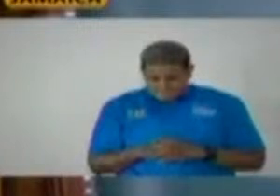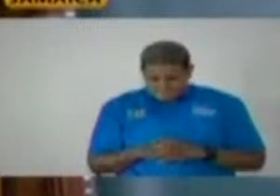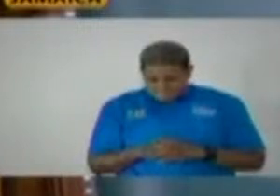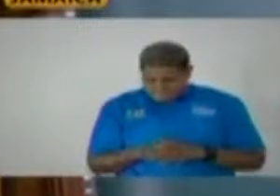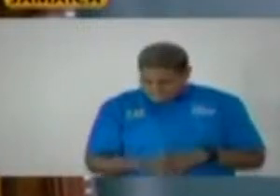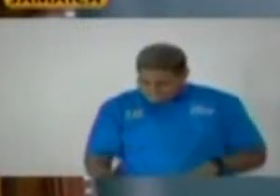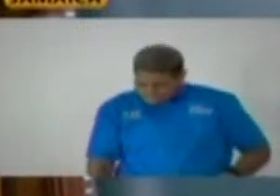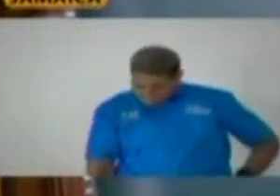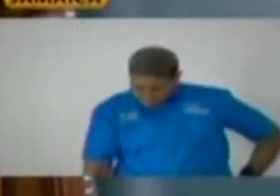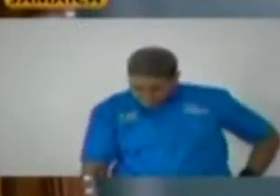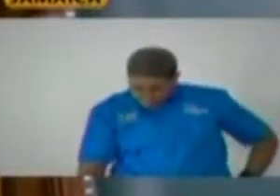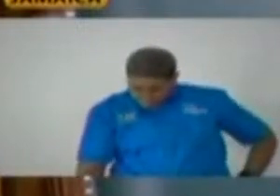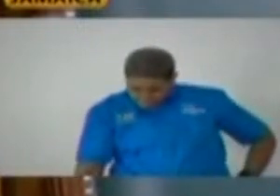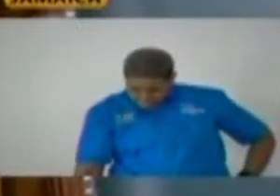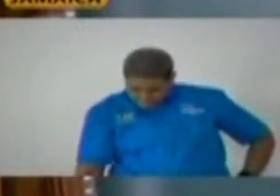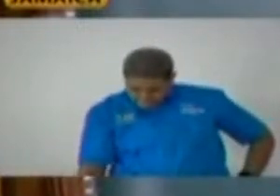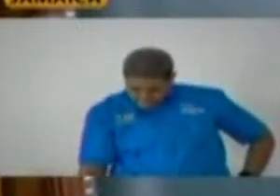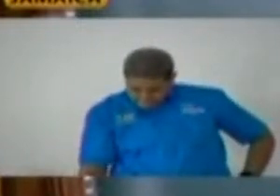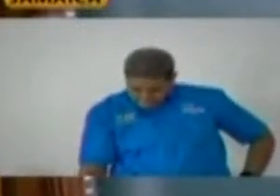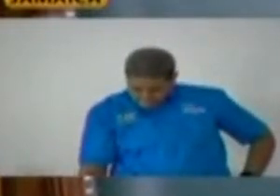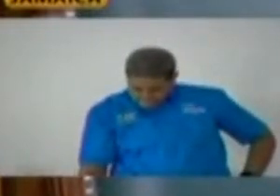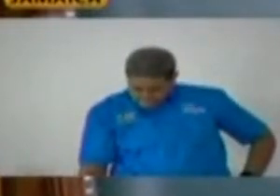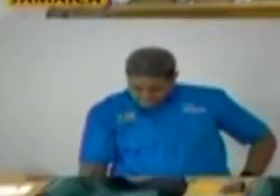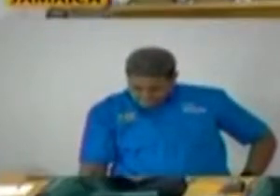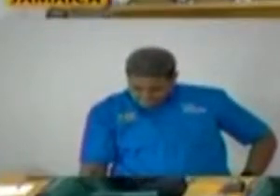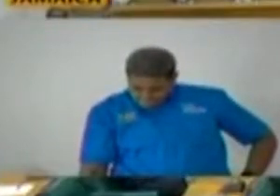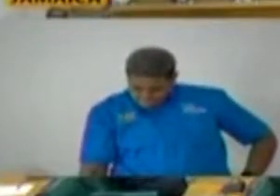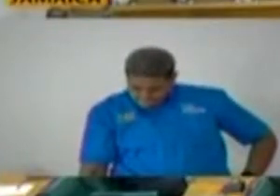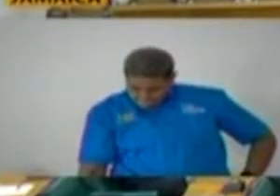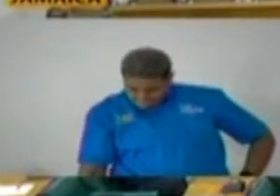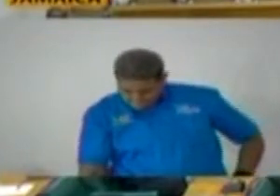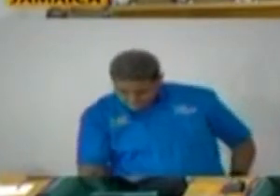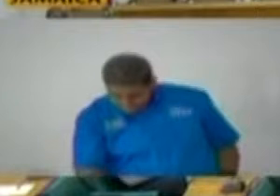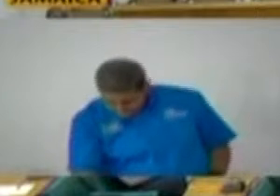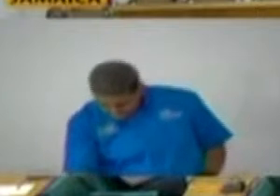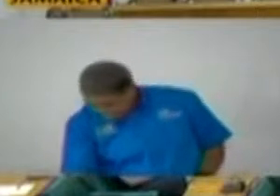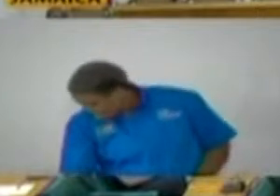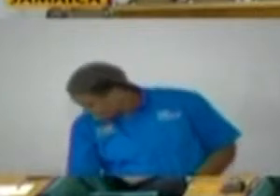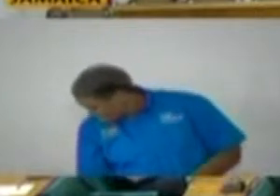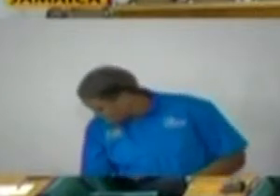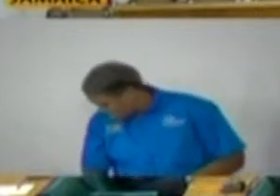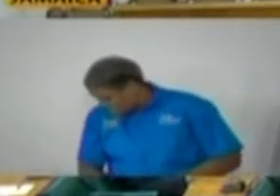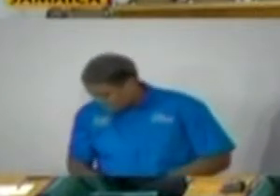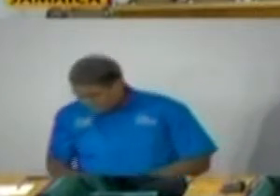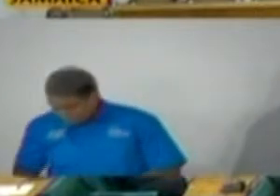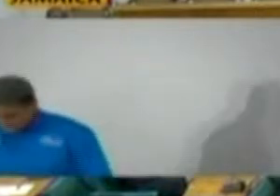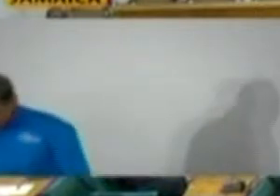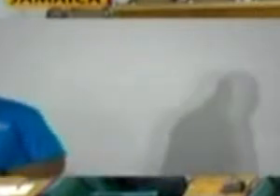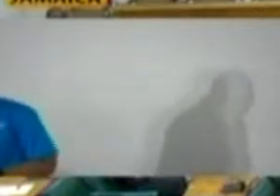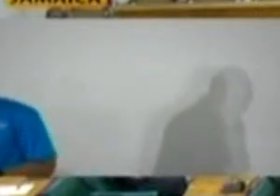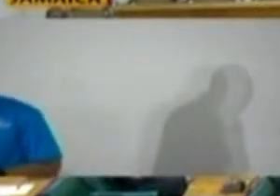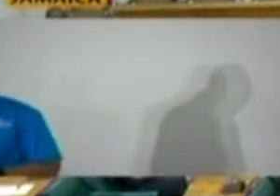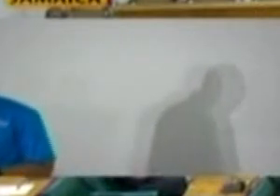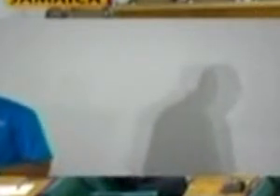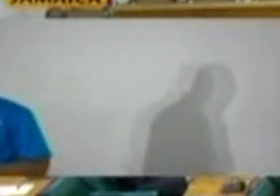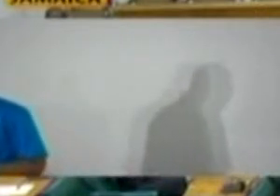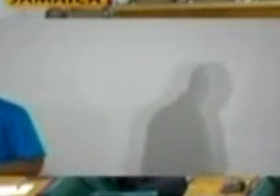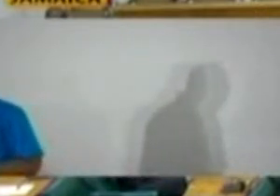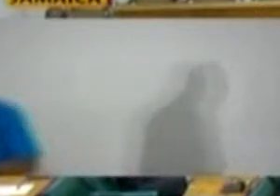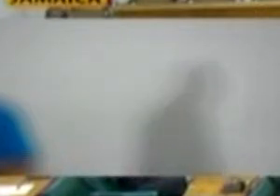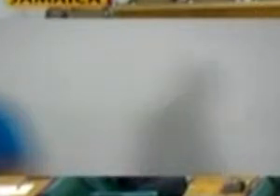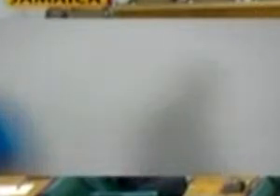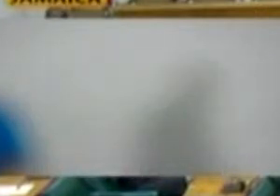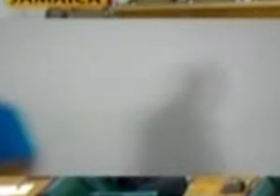Laid on the table of the House today are the following: Annual Report on Audited Financial Statement for the Human Employment